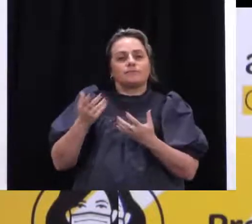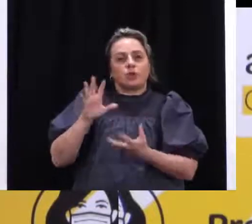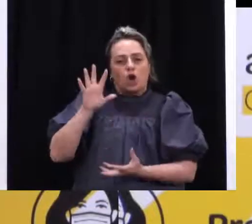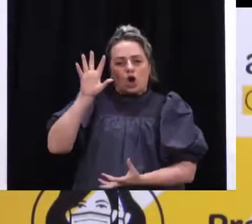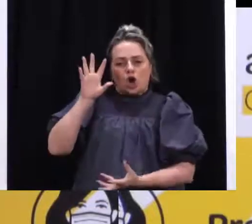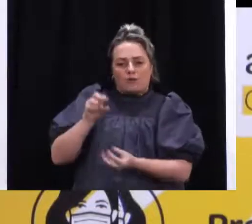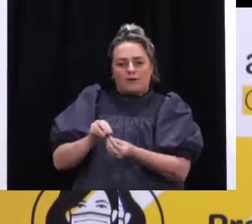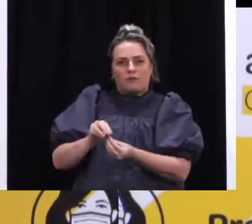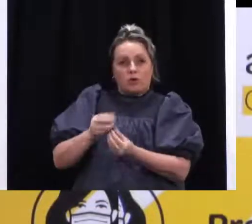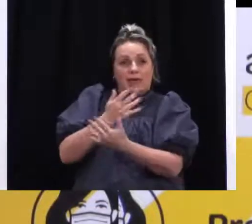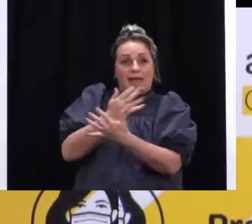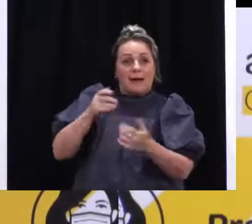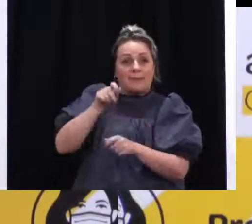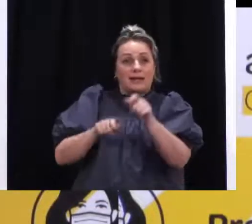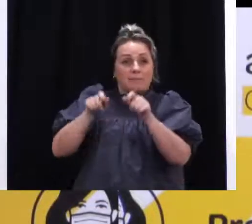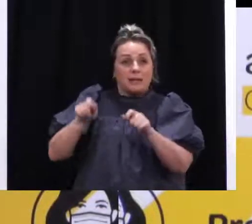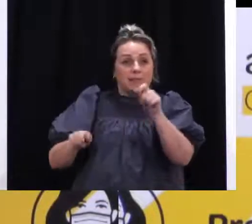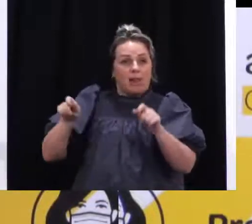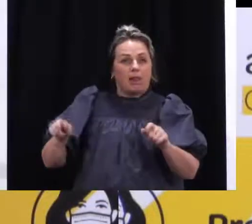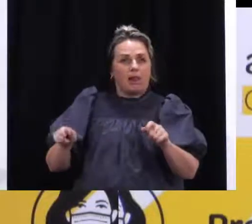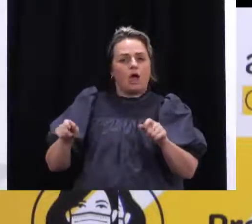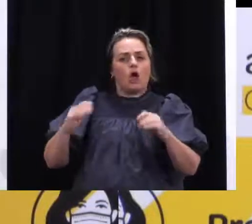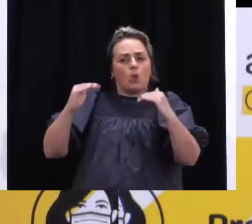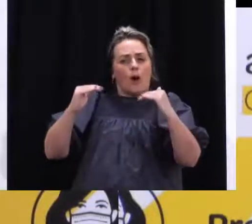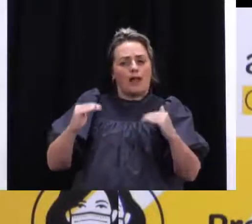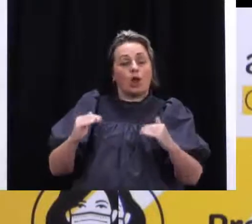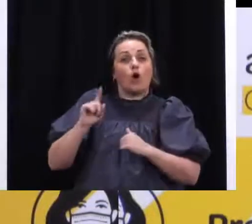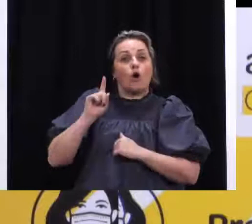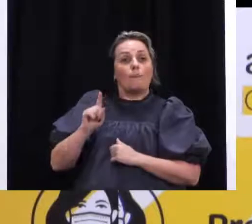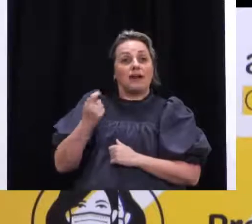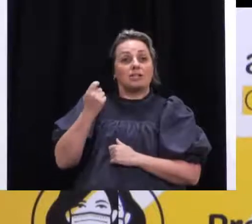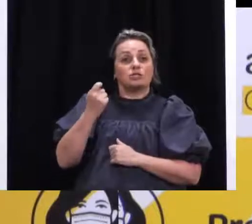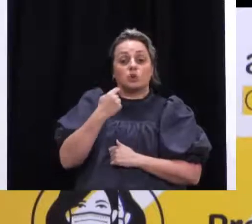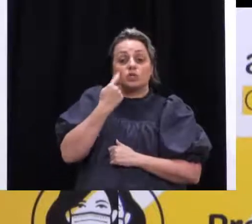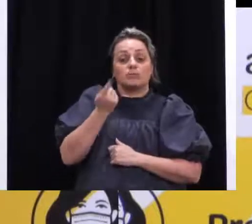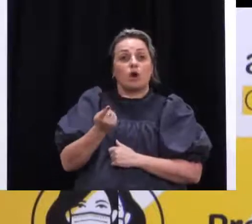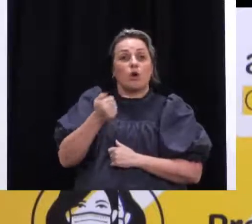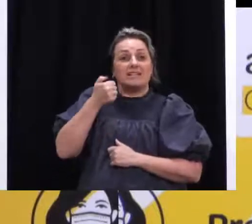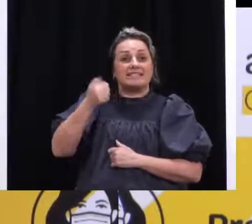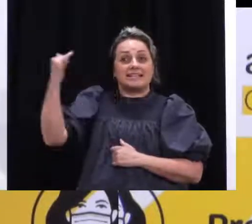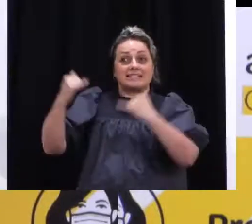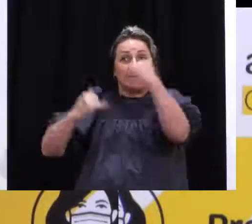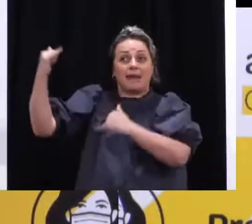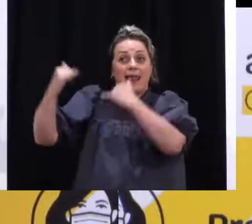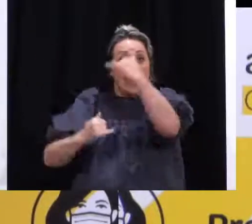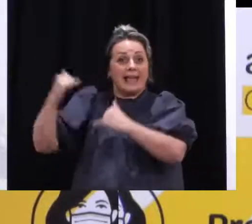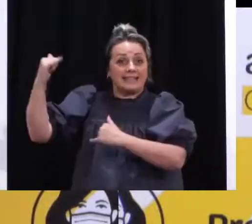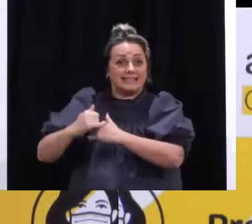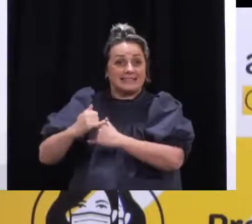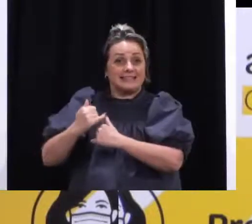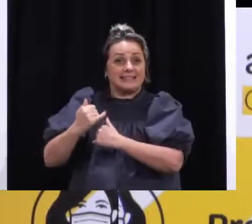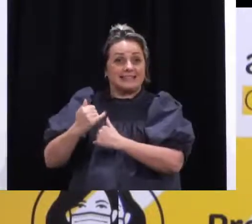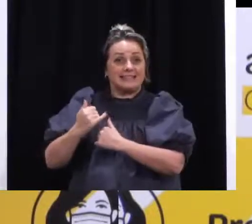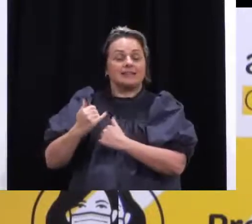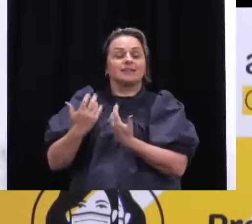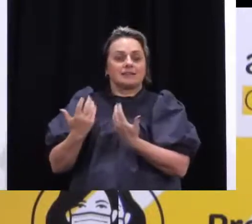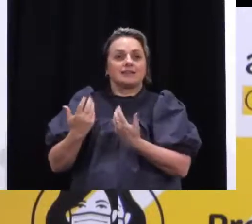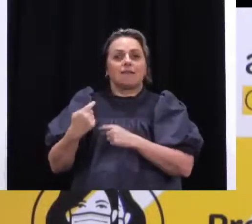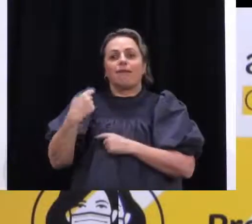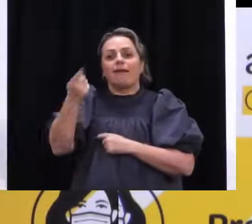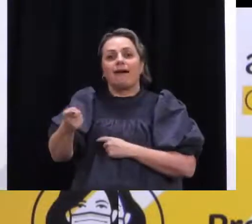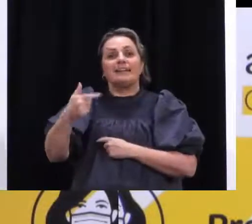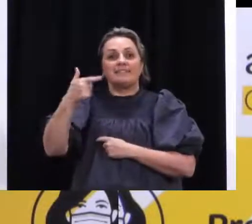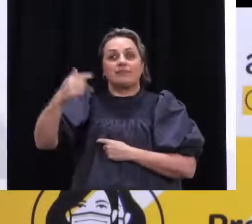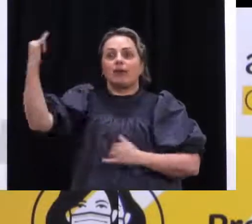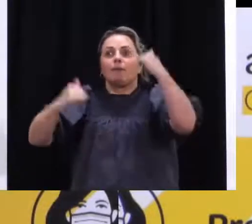overall headcount number today is relatively low, but we've got 6 planes coming in tomorrow and 7 planes coming in, 6 planes coming in today, 7 planes coming